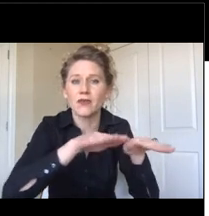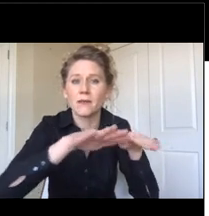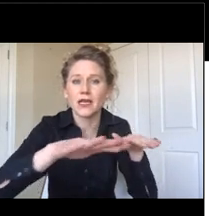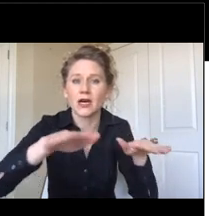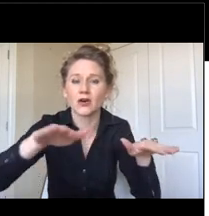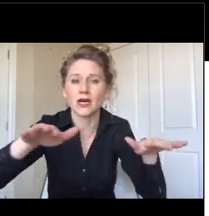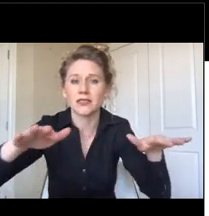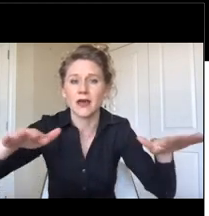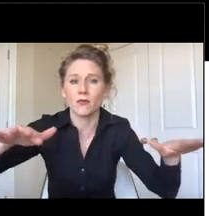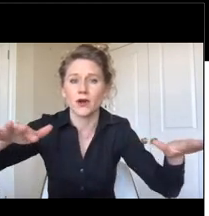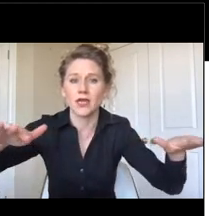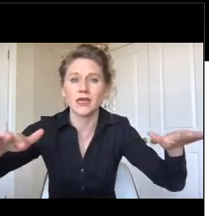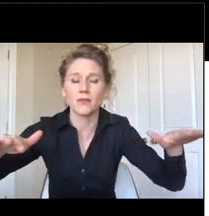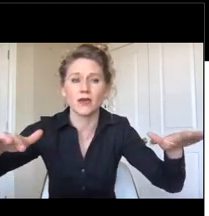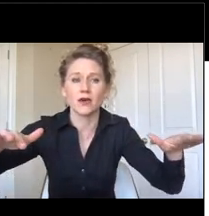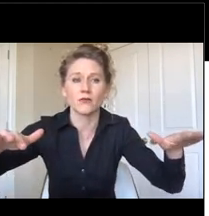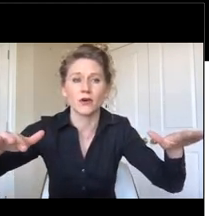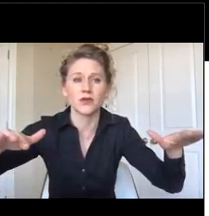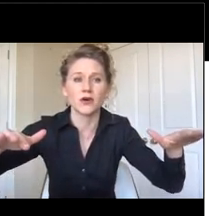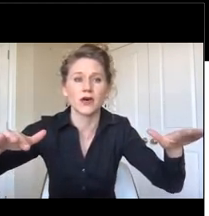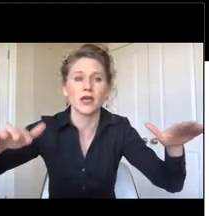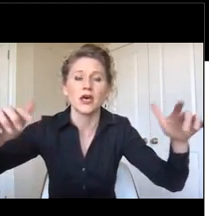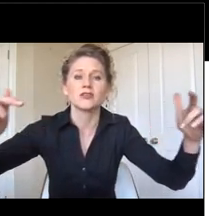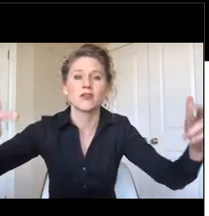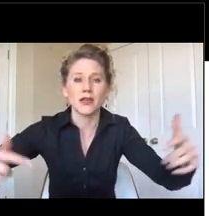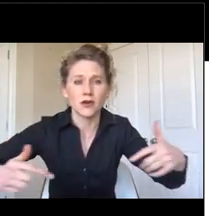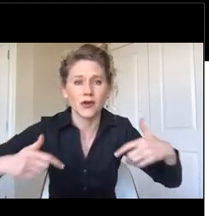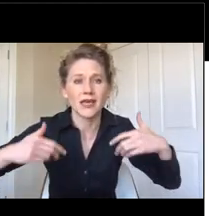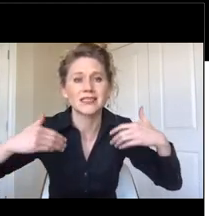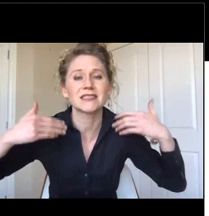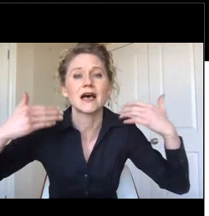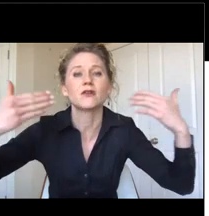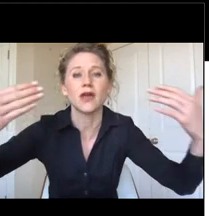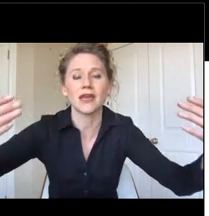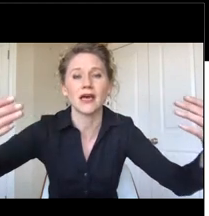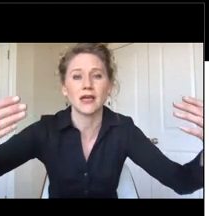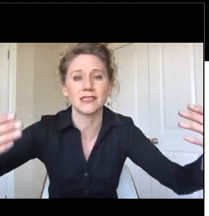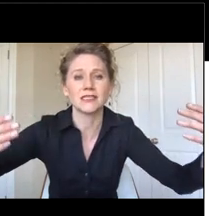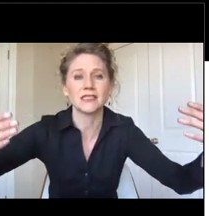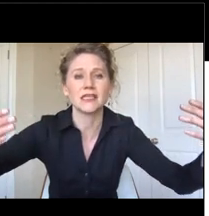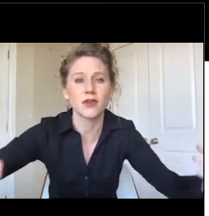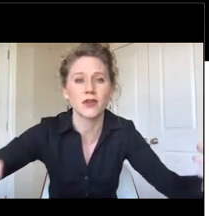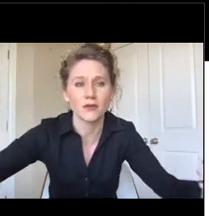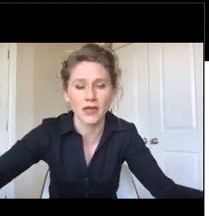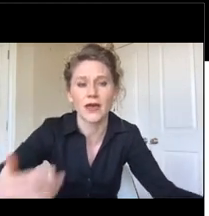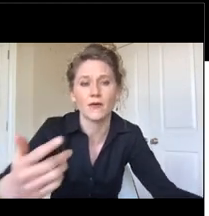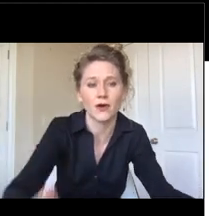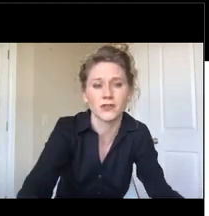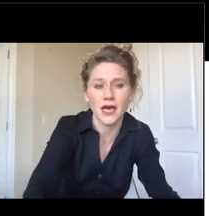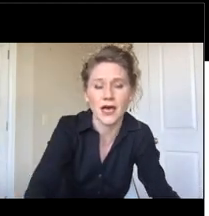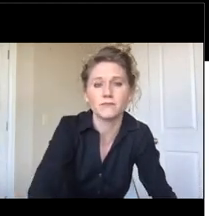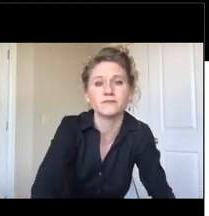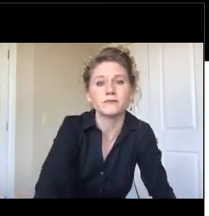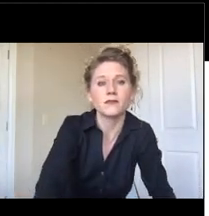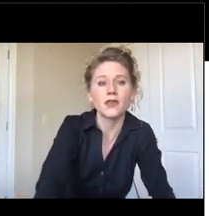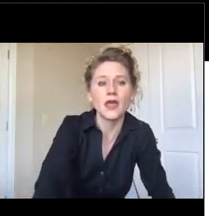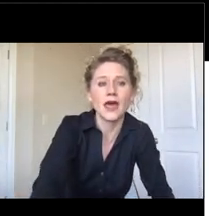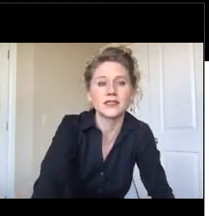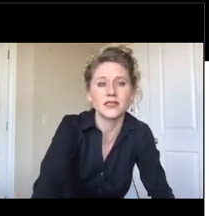kind of spread the money across the network, keeping good roads good, so that I don't accelerate a deteriorating network over